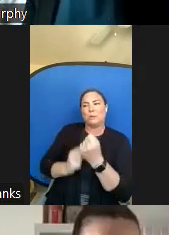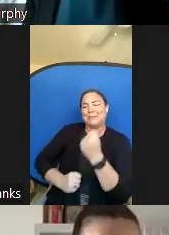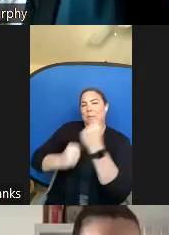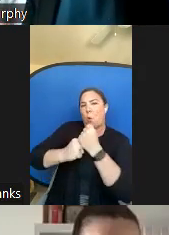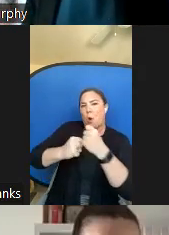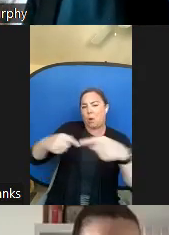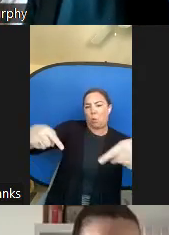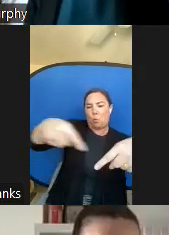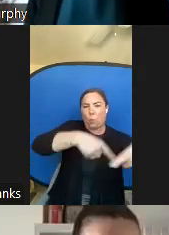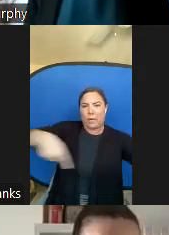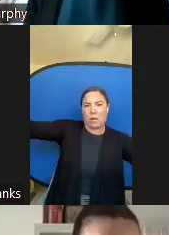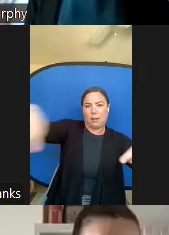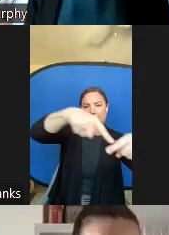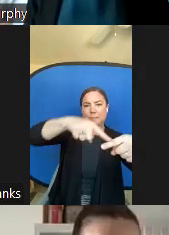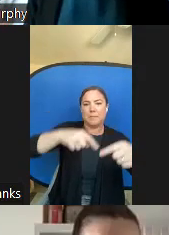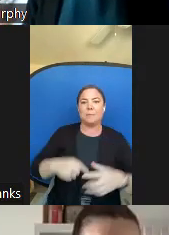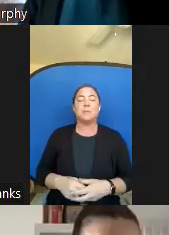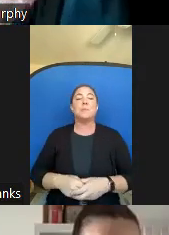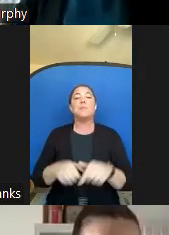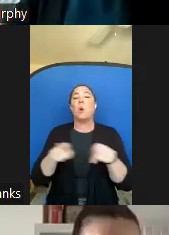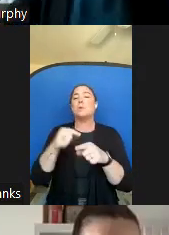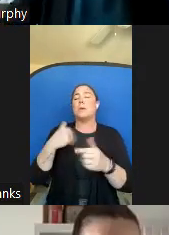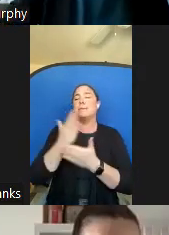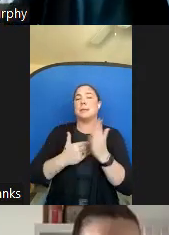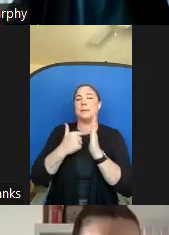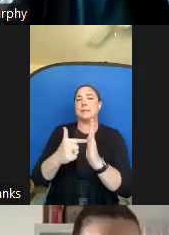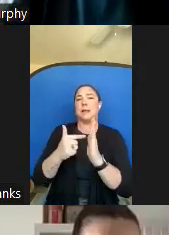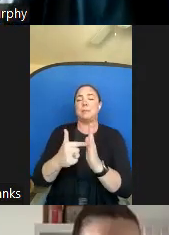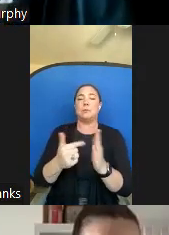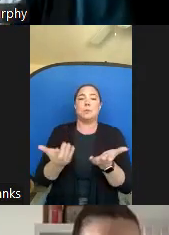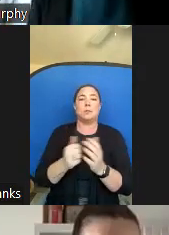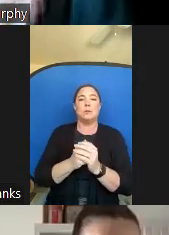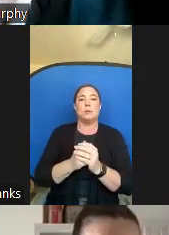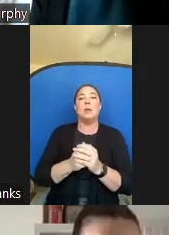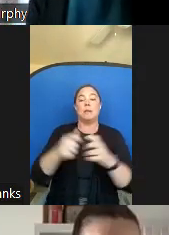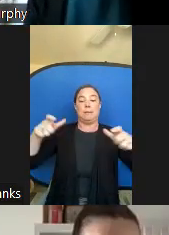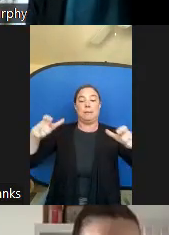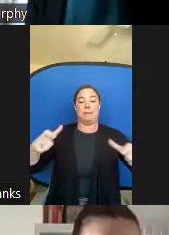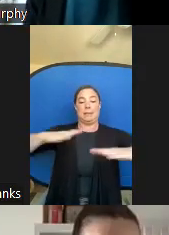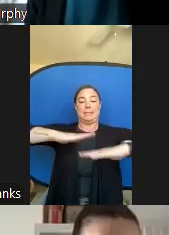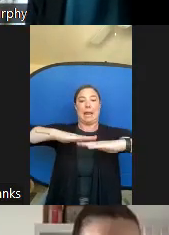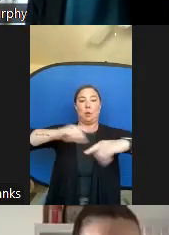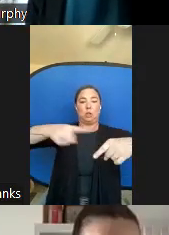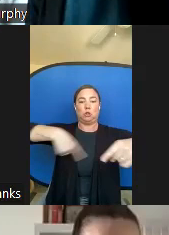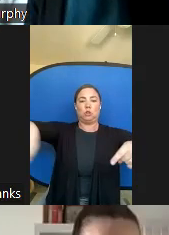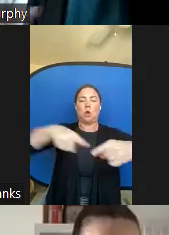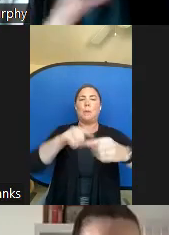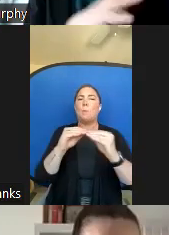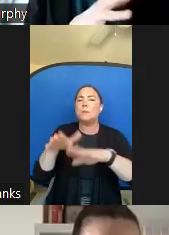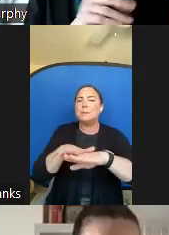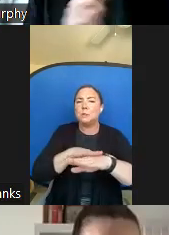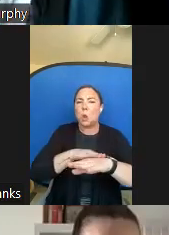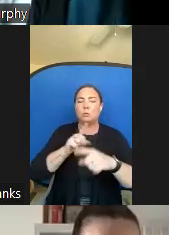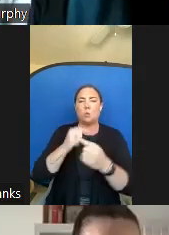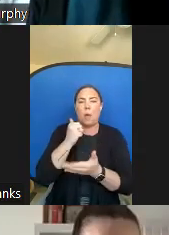also examples of what are probably slow turning turntables for trimming and decorating vessels, such